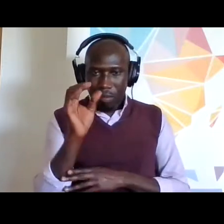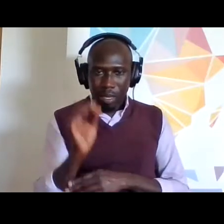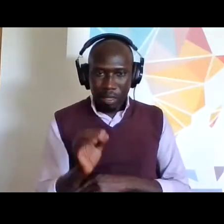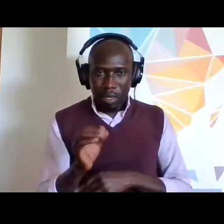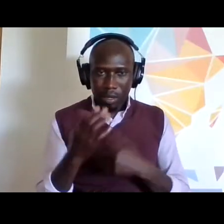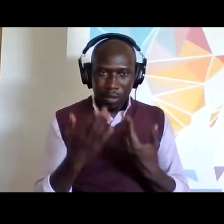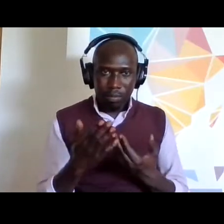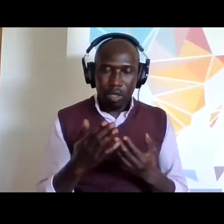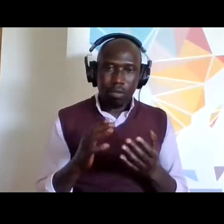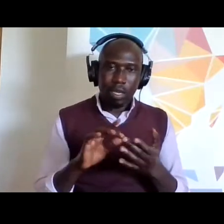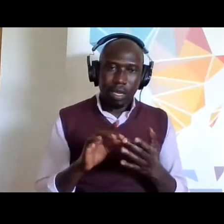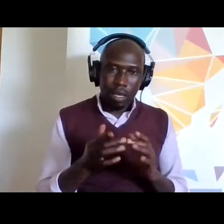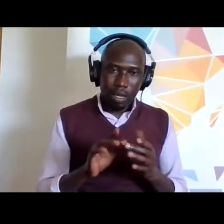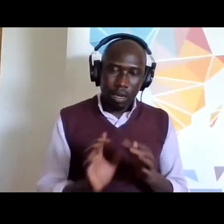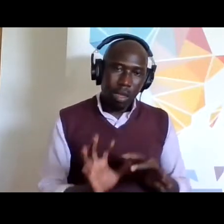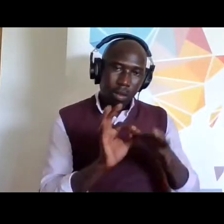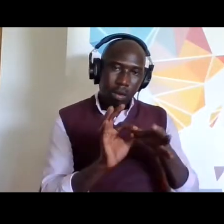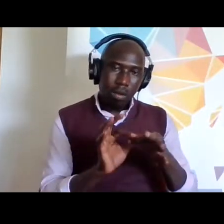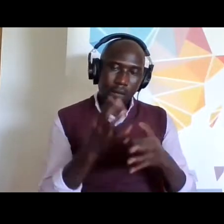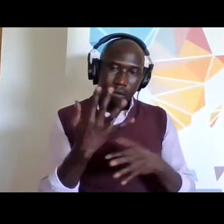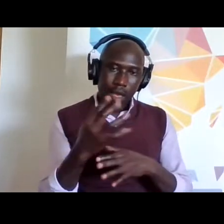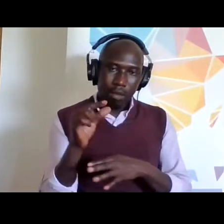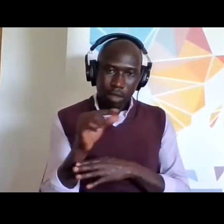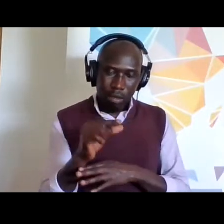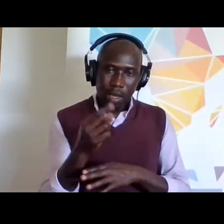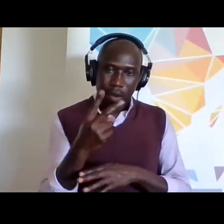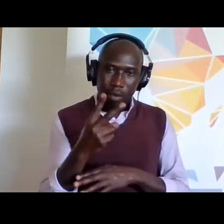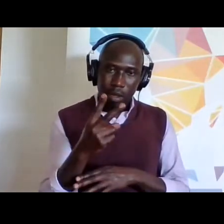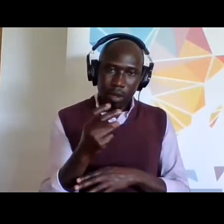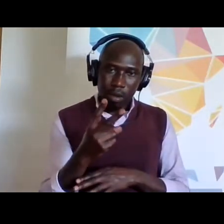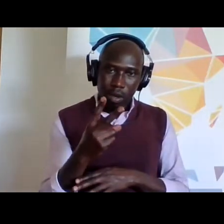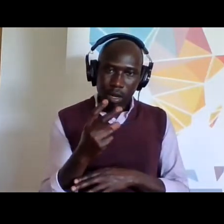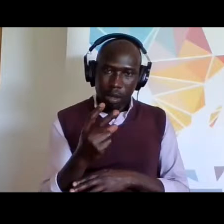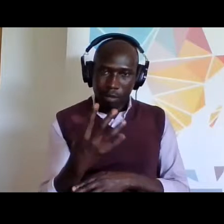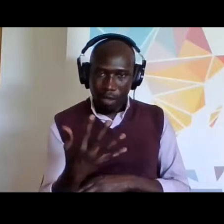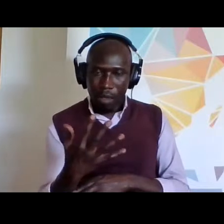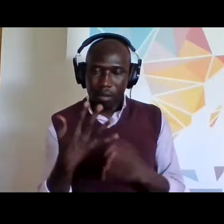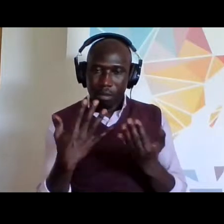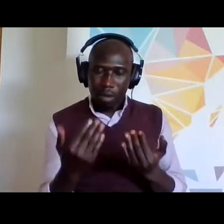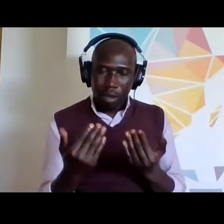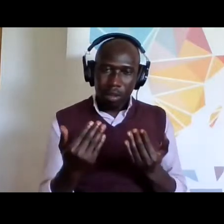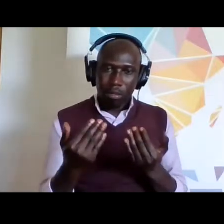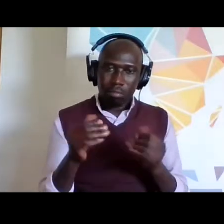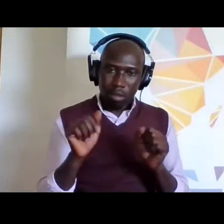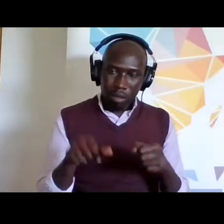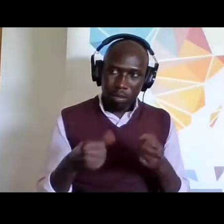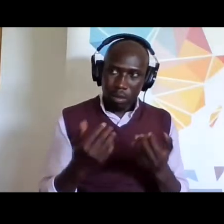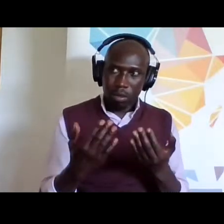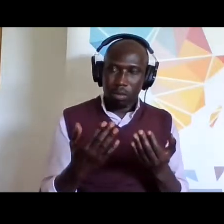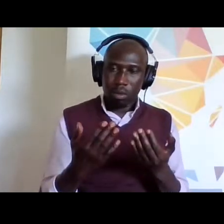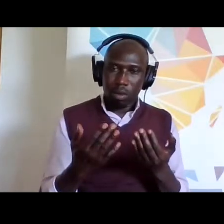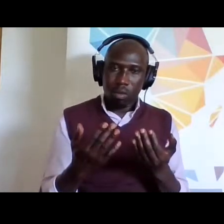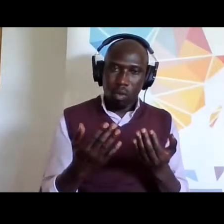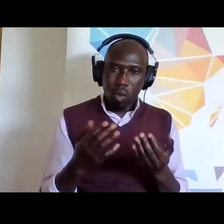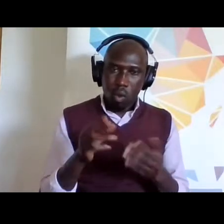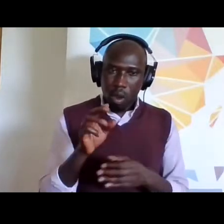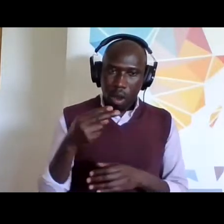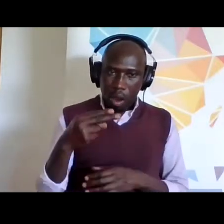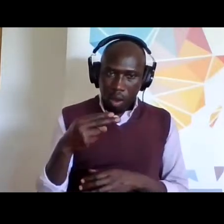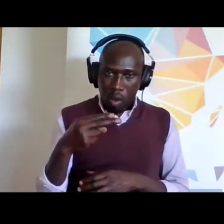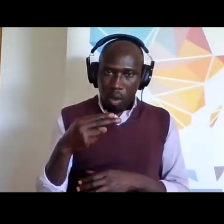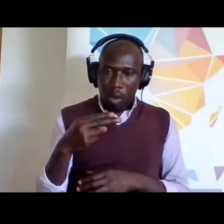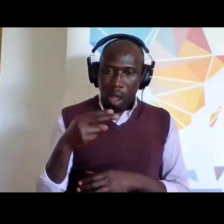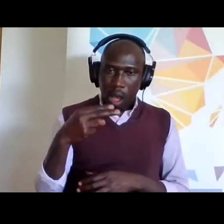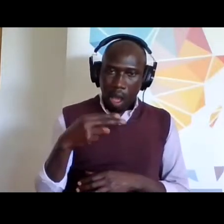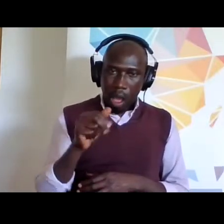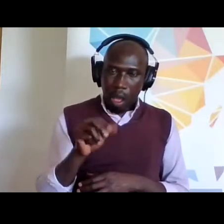internet connections will be 5G by 2025. So there's going to be a little bit of a kind of a later rollout,